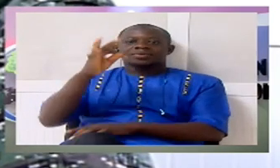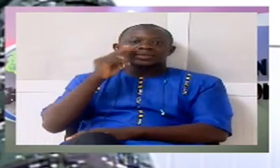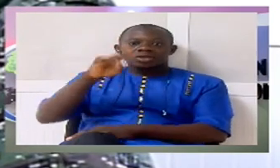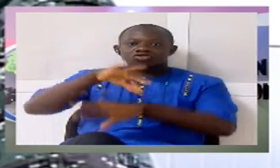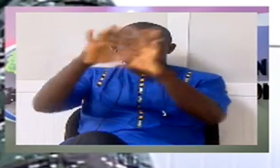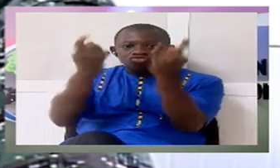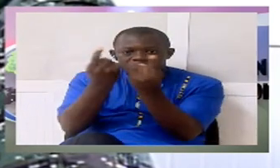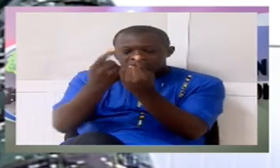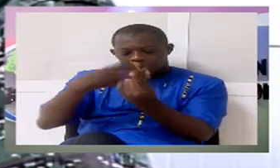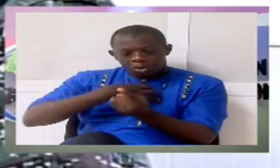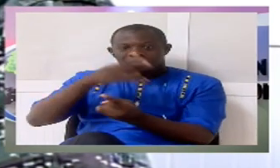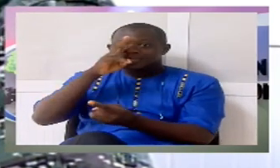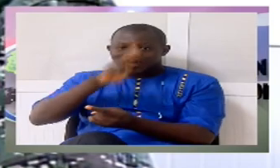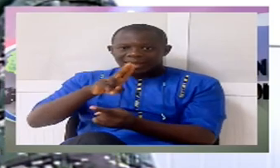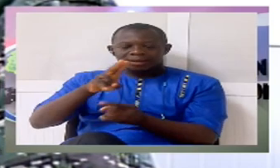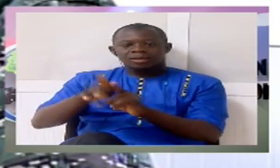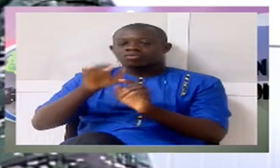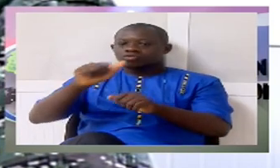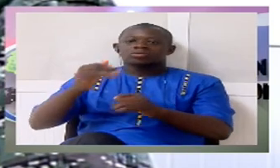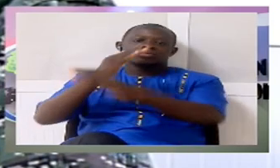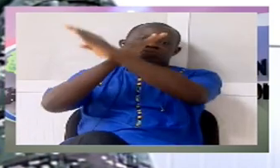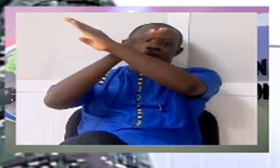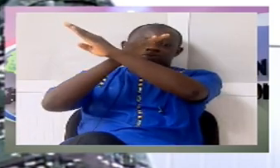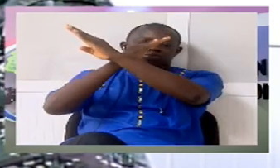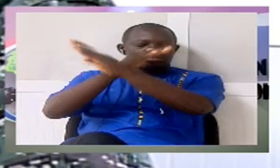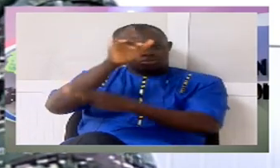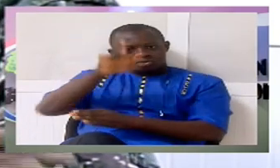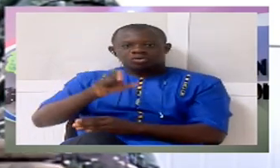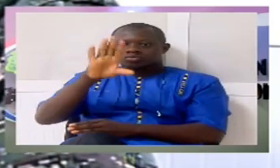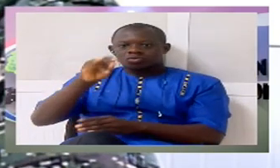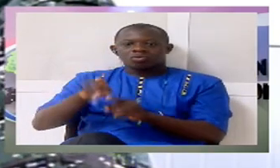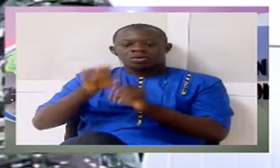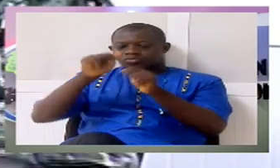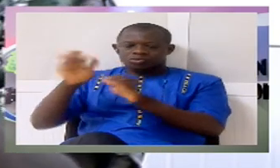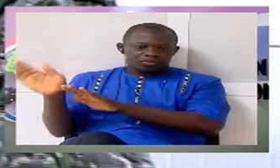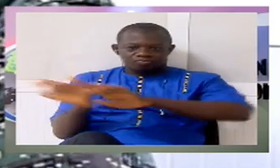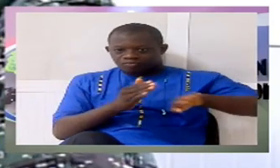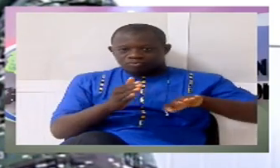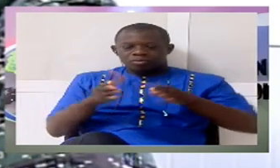We see such a thing, we try to block it. We used to block it.